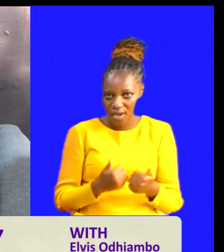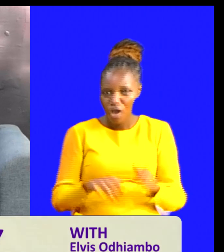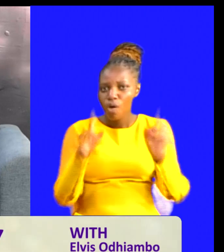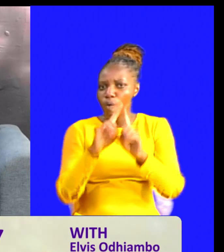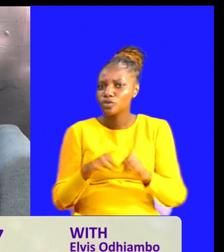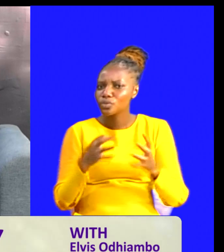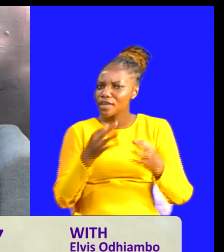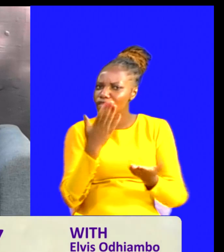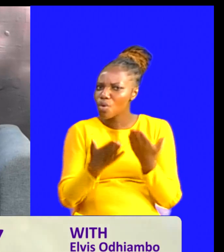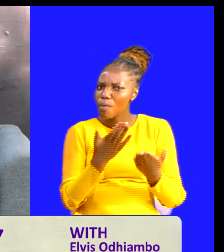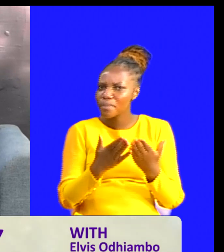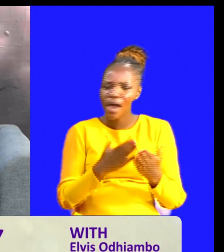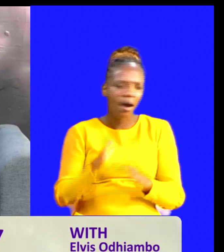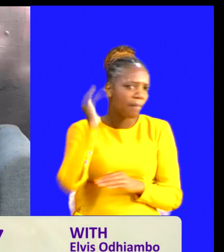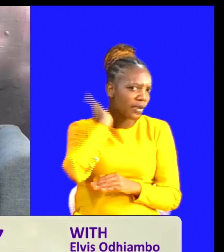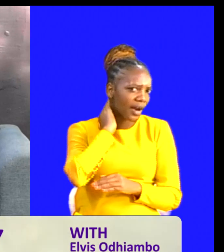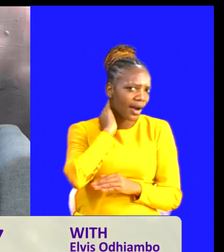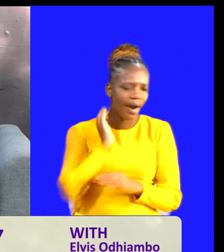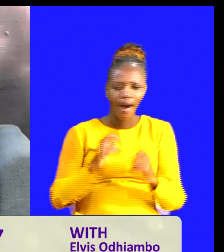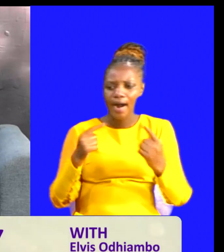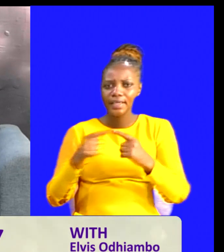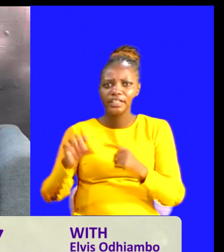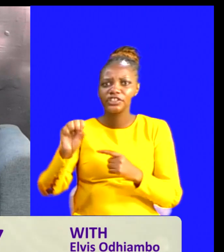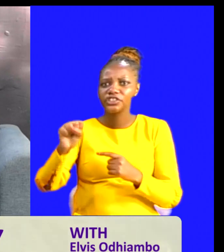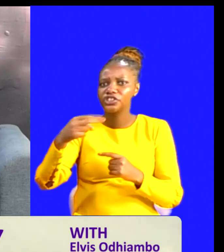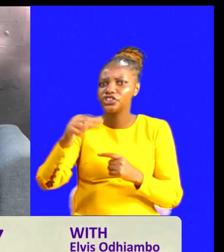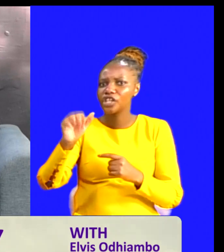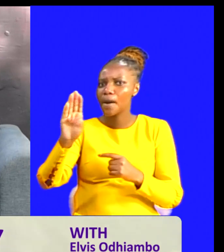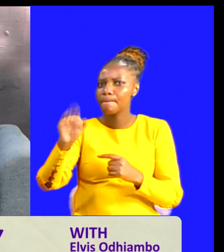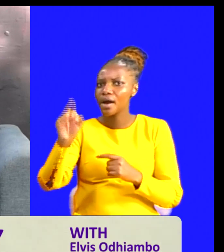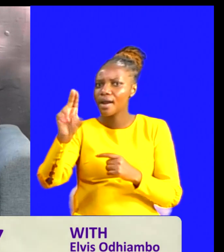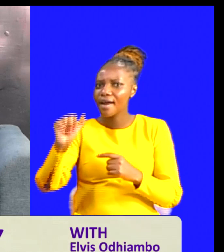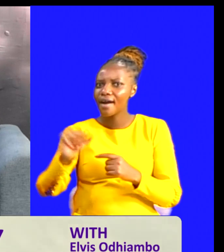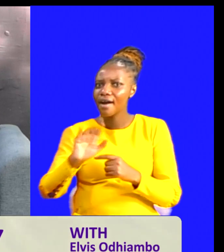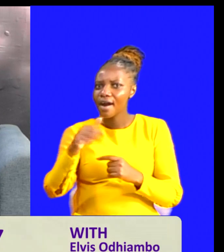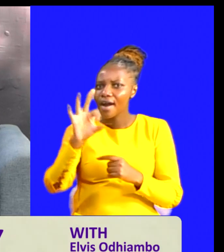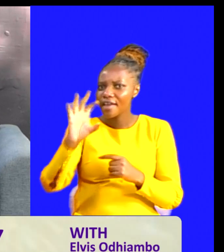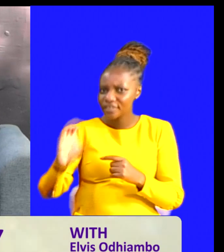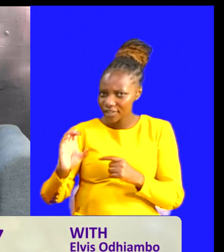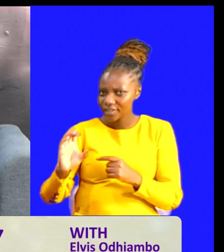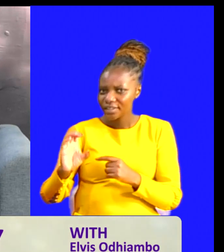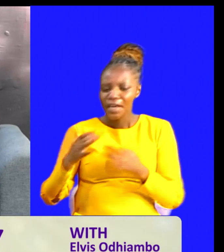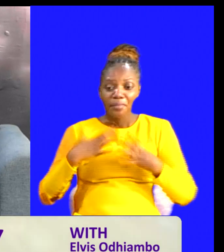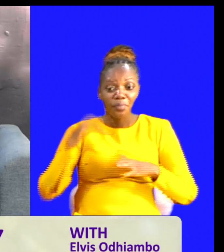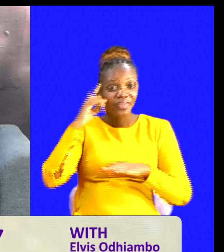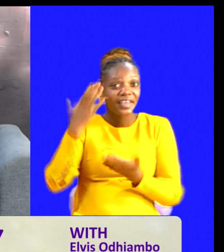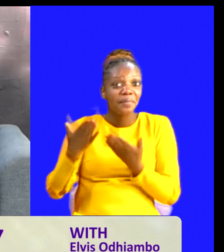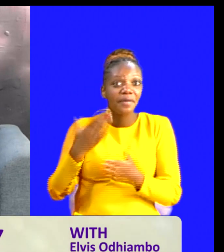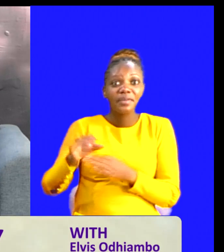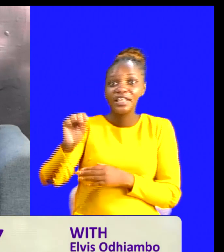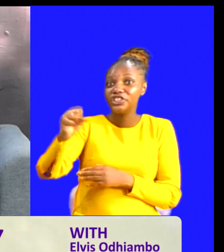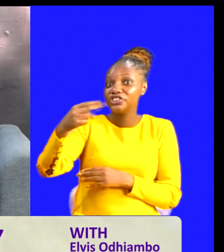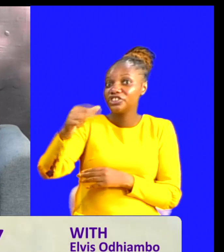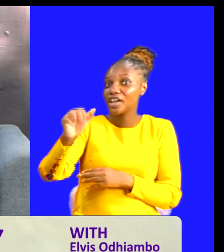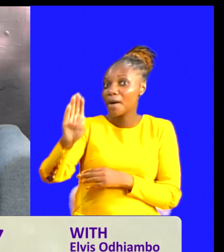Muranga Seals with their counterparts, Shabana FC, who are also promoted, many people thought that Shabana would do really